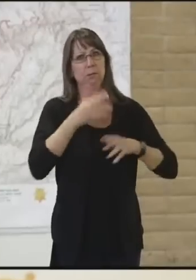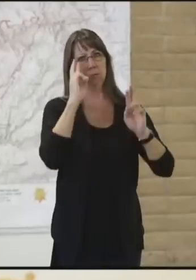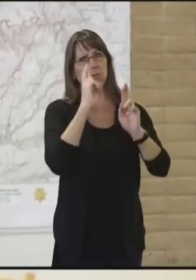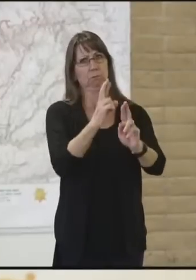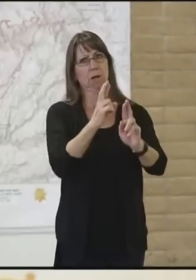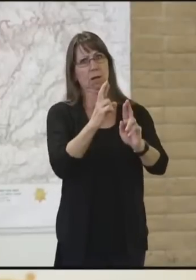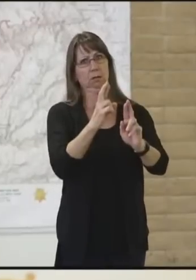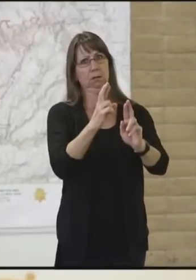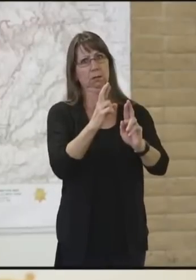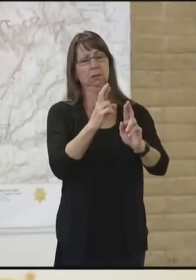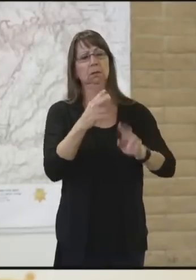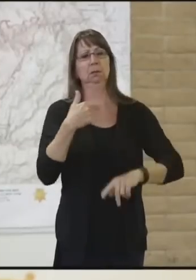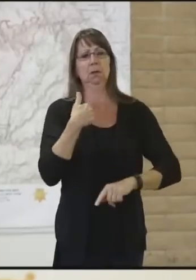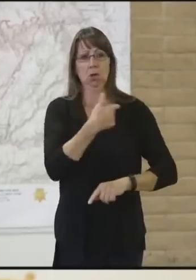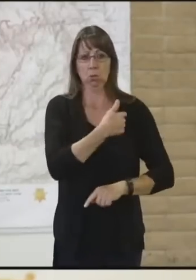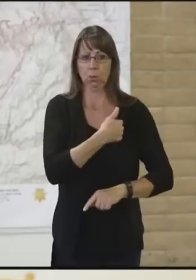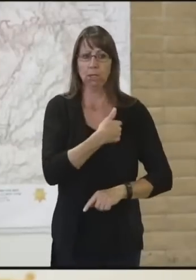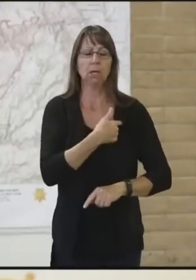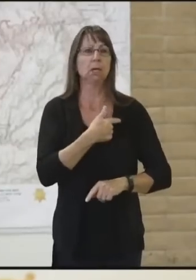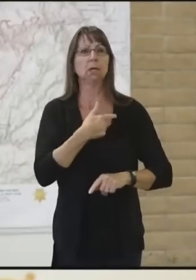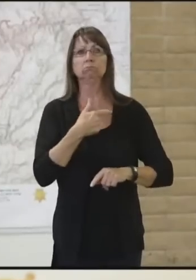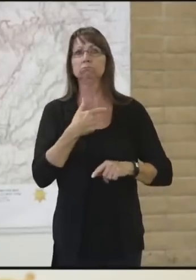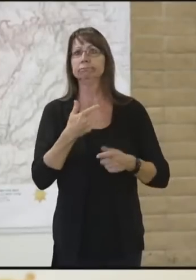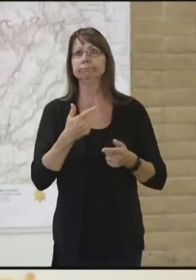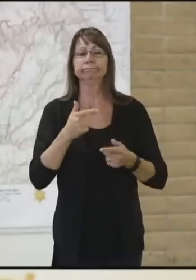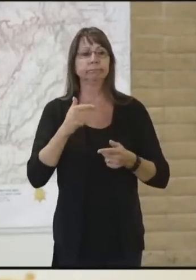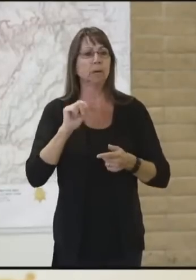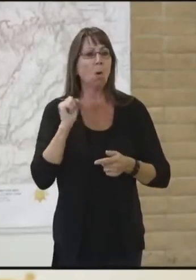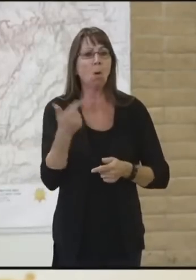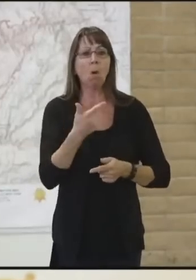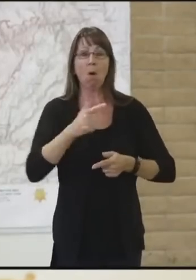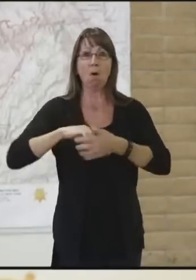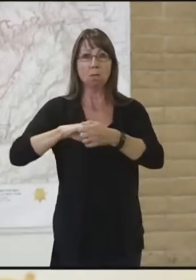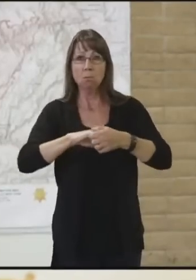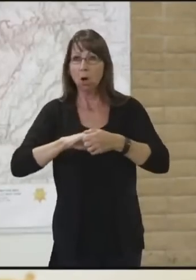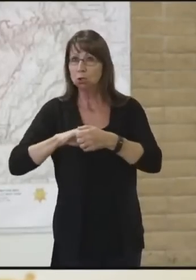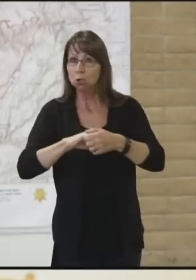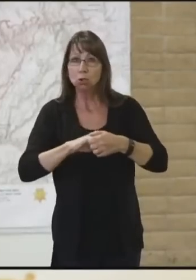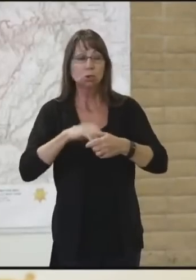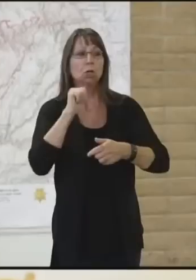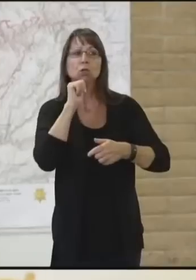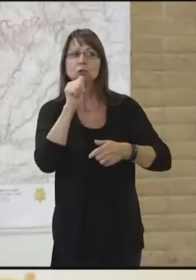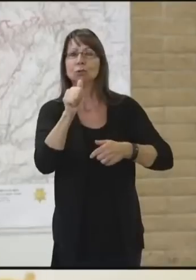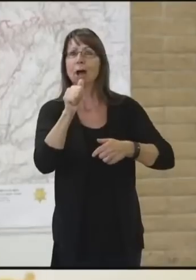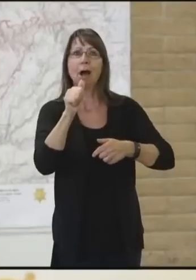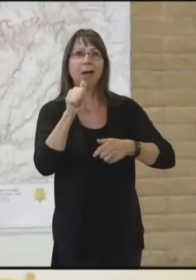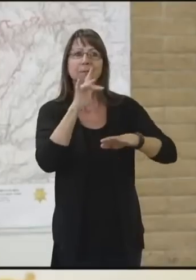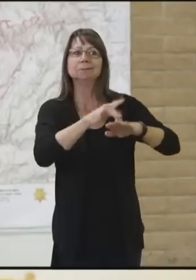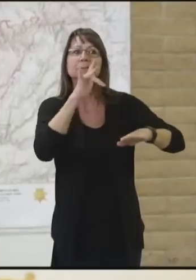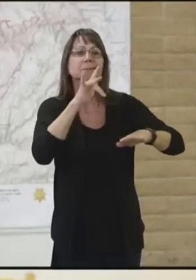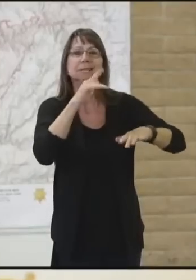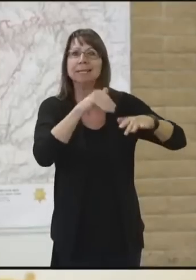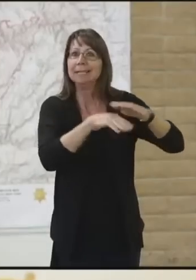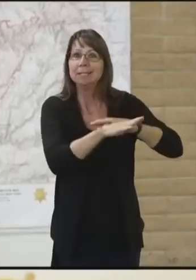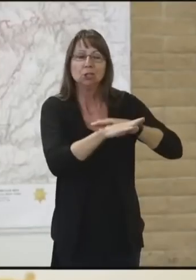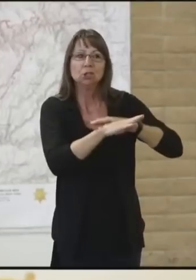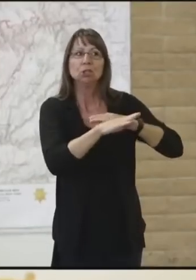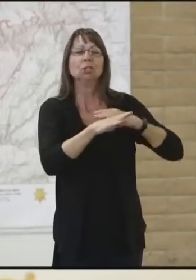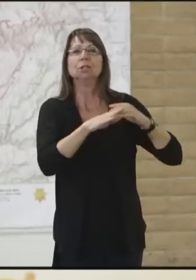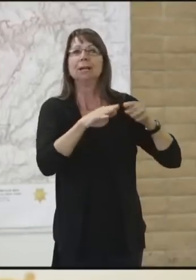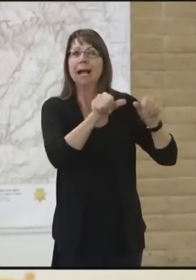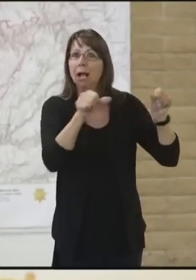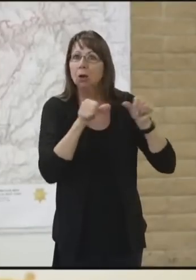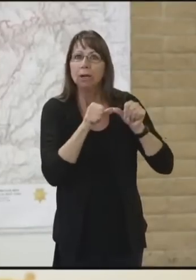responders' efforts, the efforts of our firefighting partners, and stay off the properties, and please don't block the roadways. They inhibit all